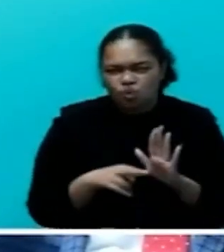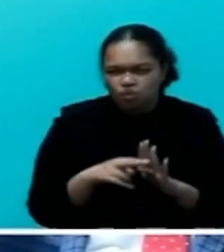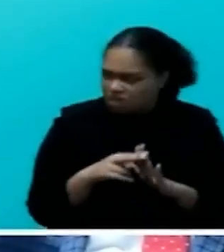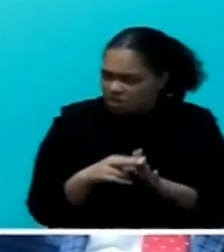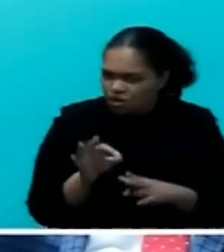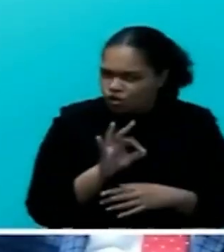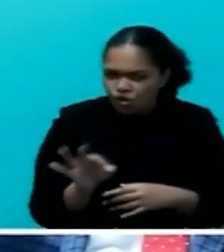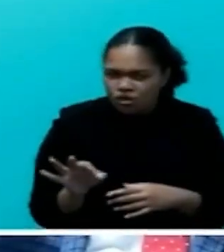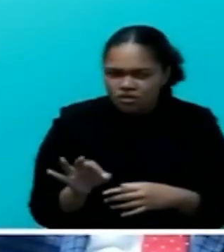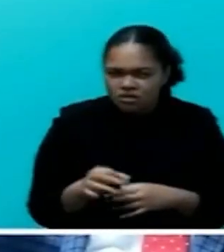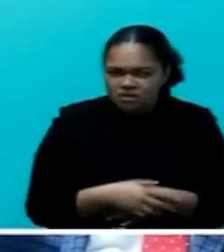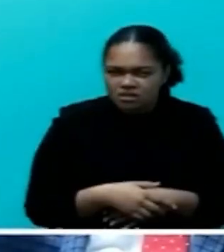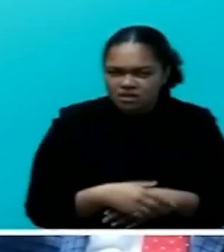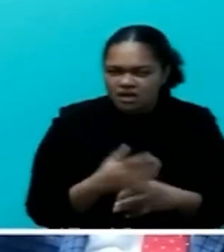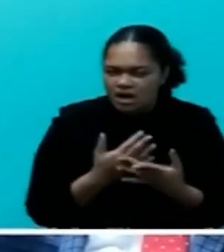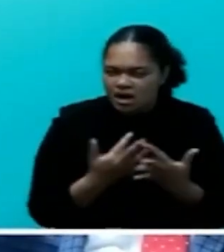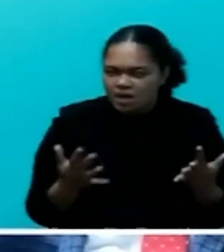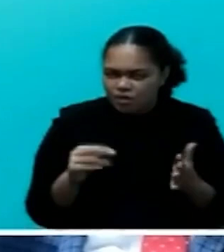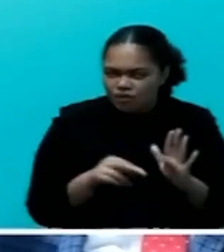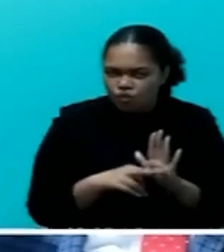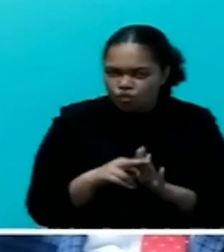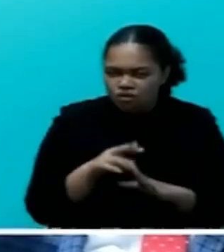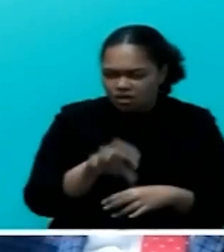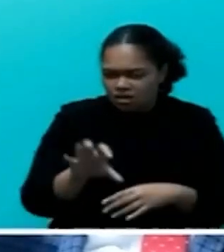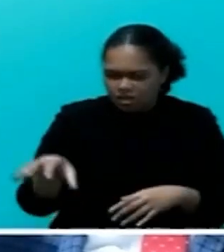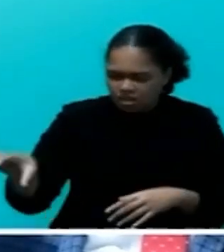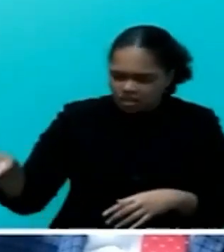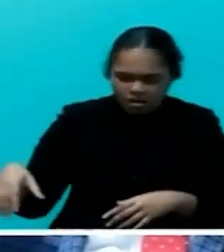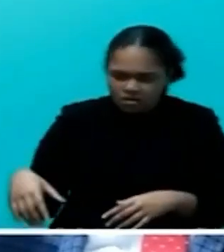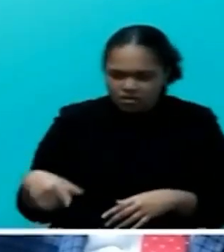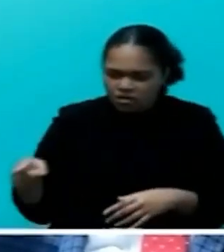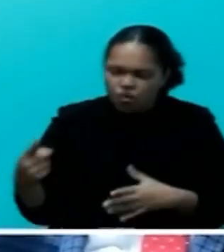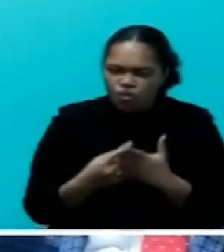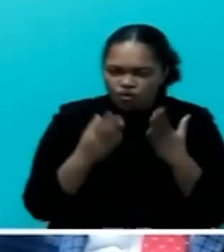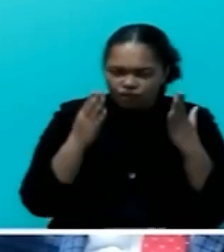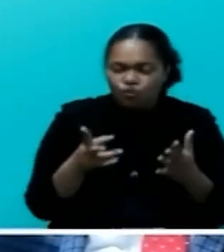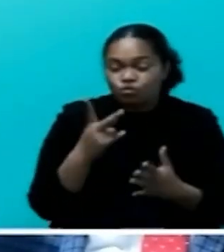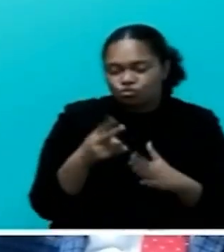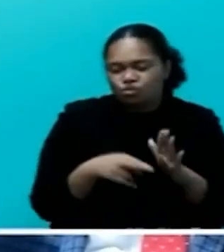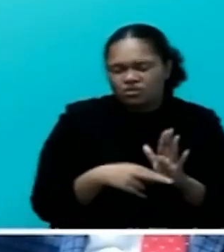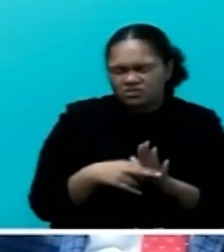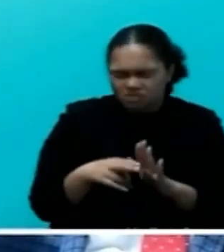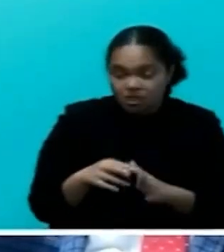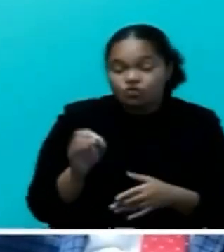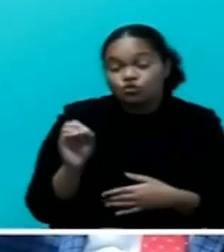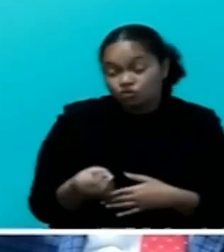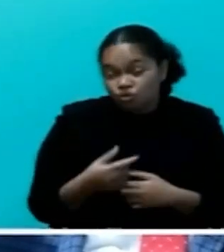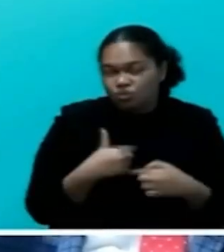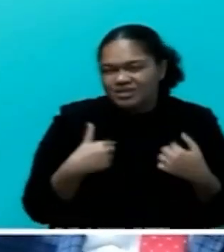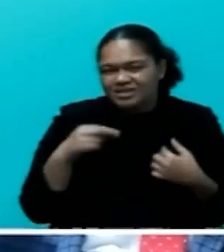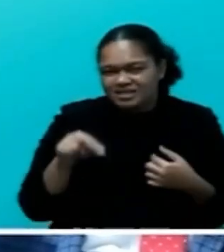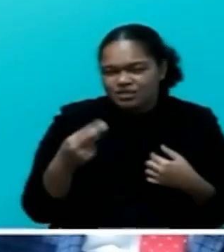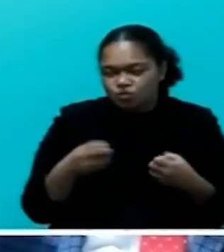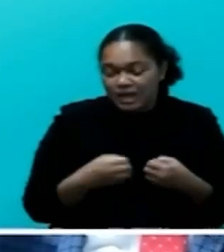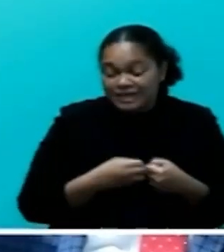the number of hotels which are there now and planned. So we need to expand that